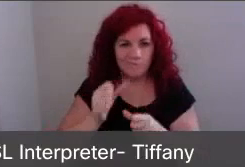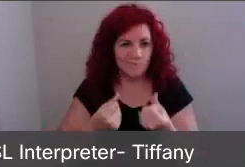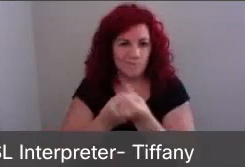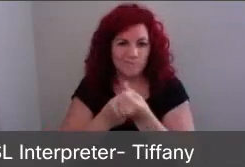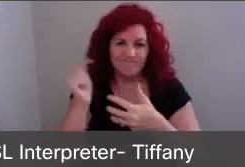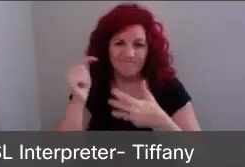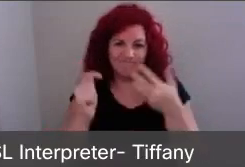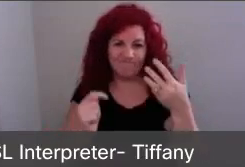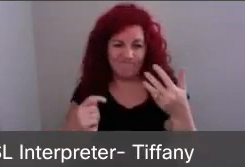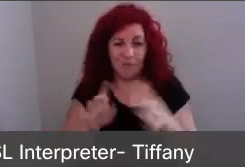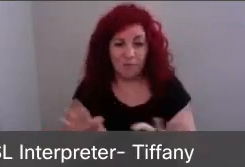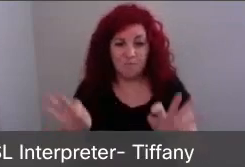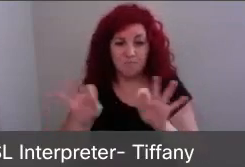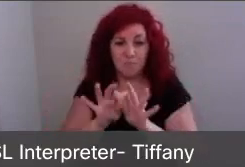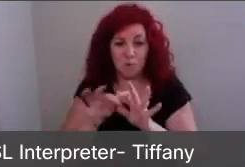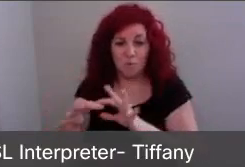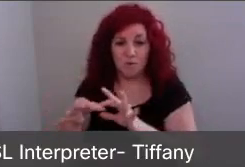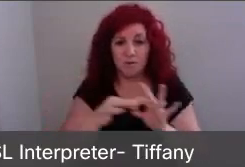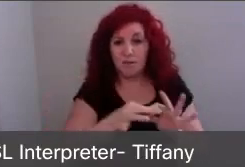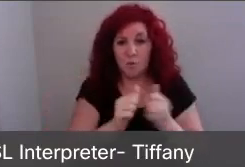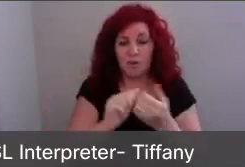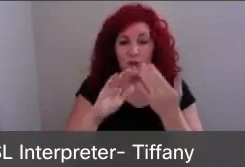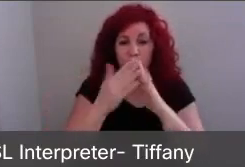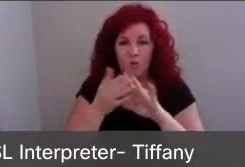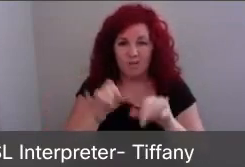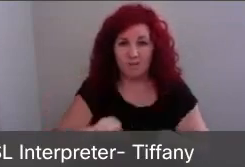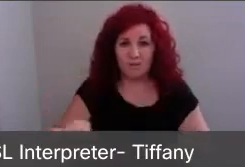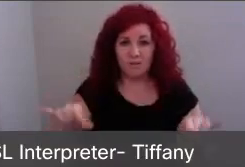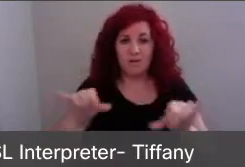and I want to make sure that we are tied in with the communities that are.